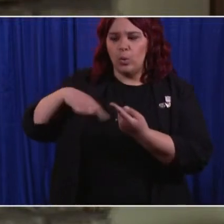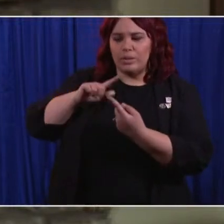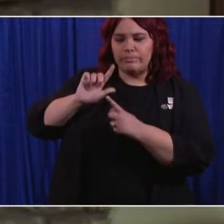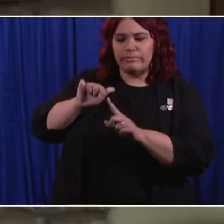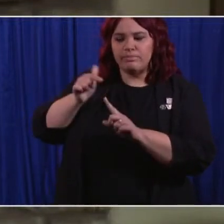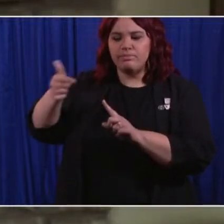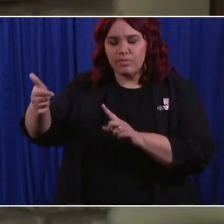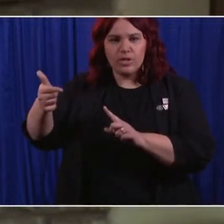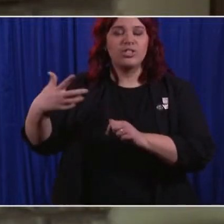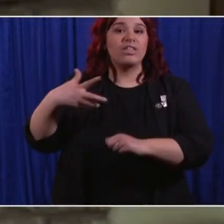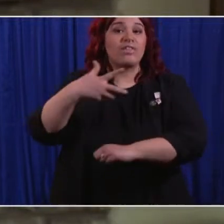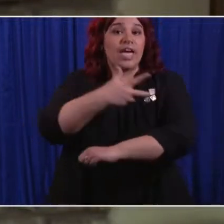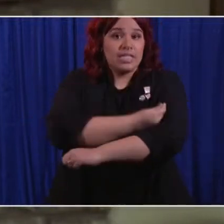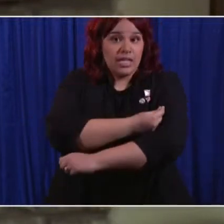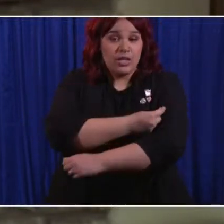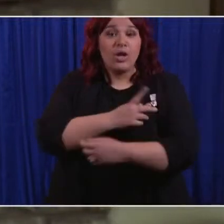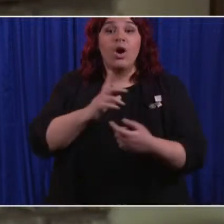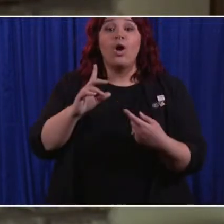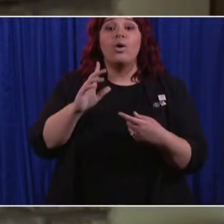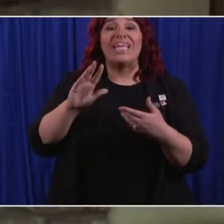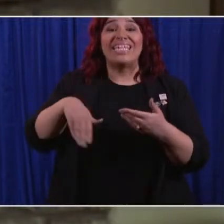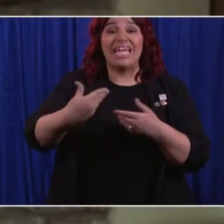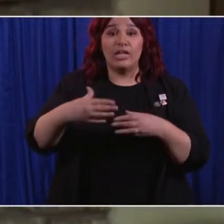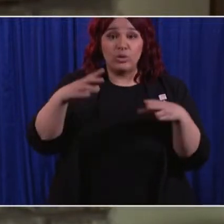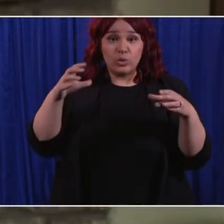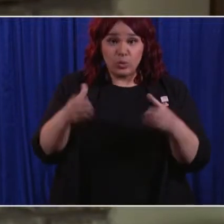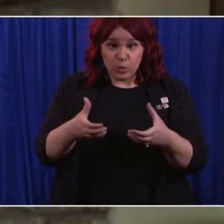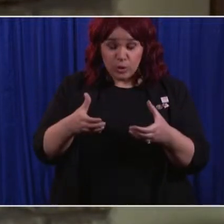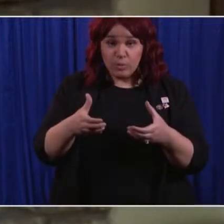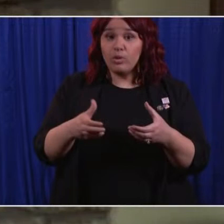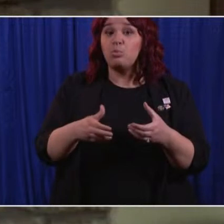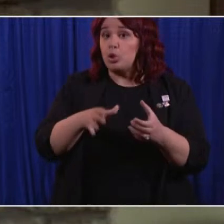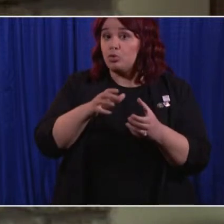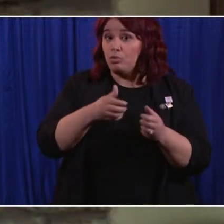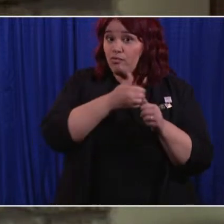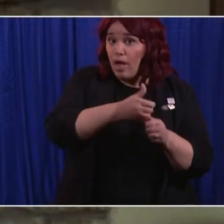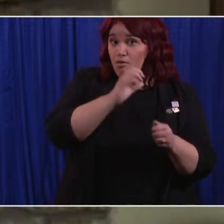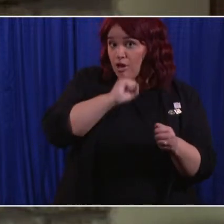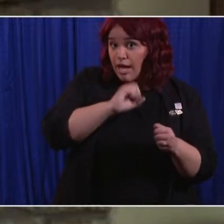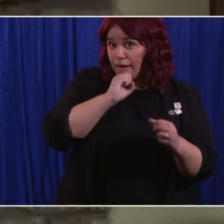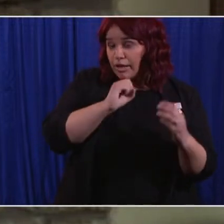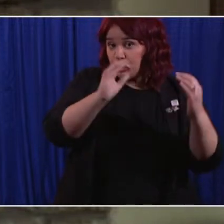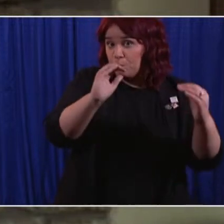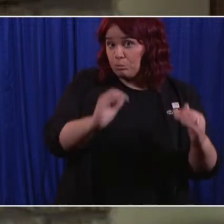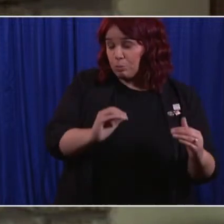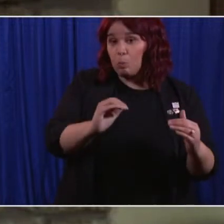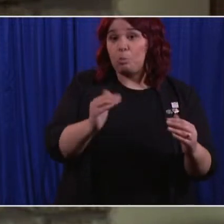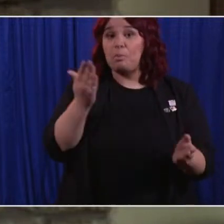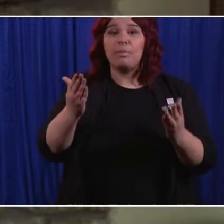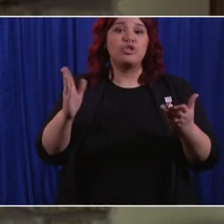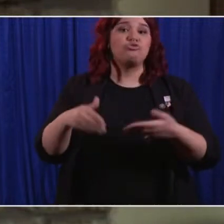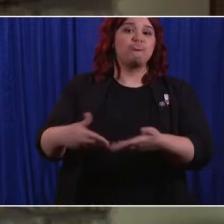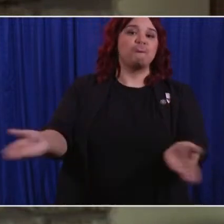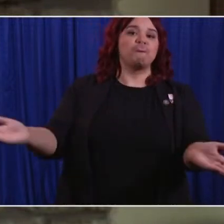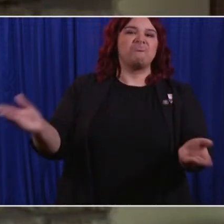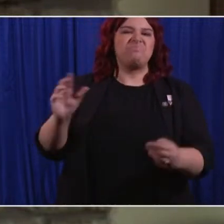you expand eligibility, will you reduce the age incrementally again, or might you just open it up to